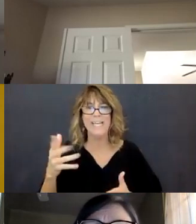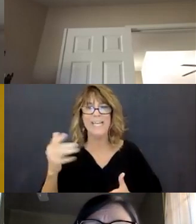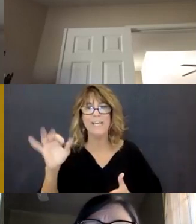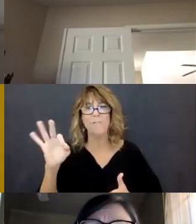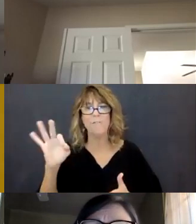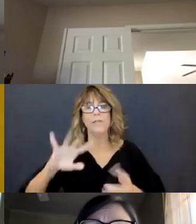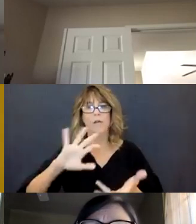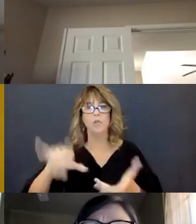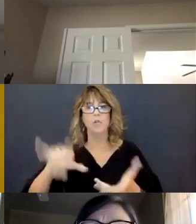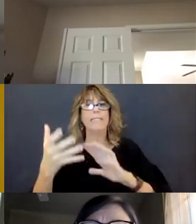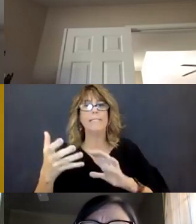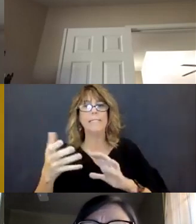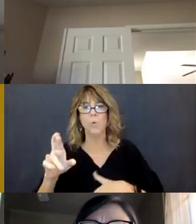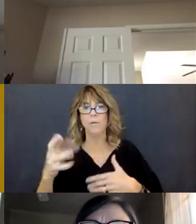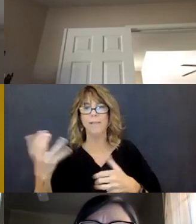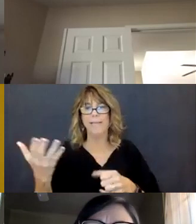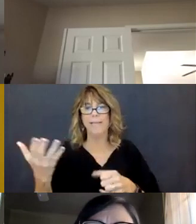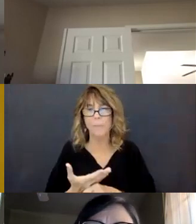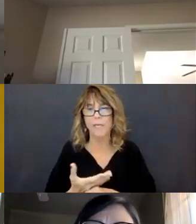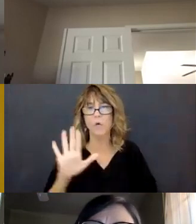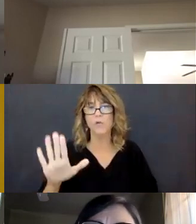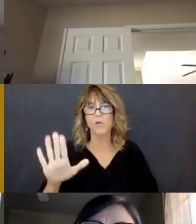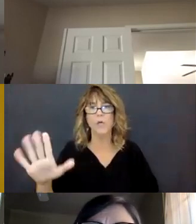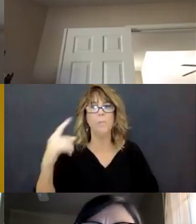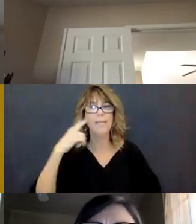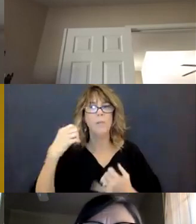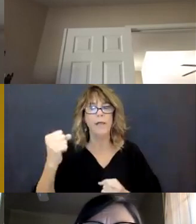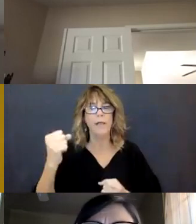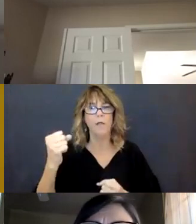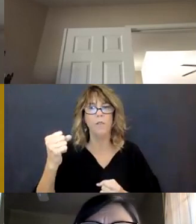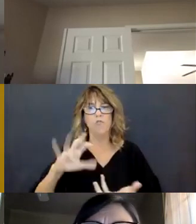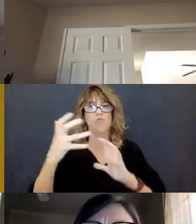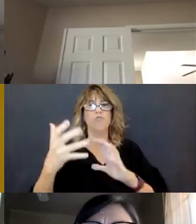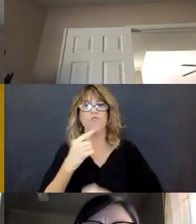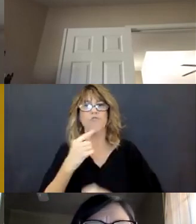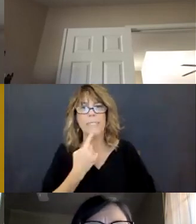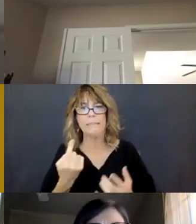or rather during his, her mental health crisis?